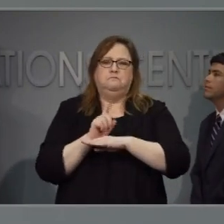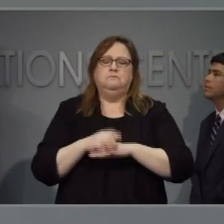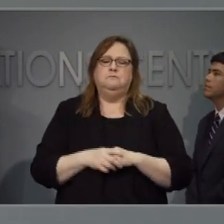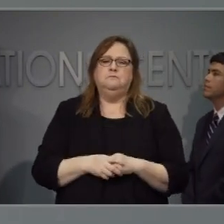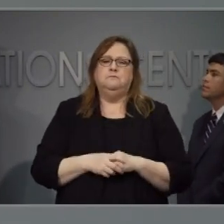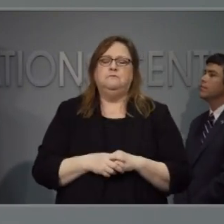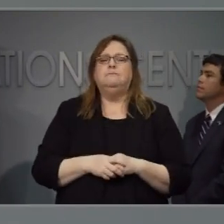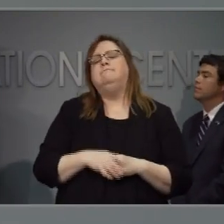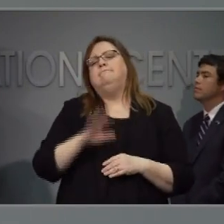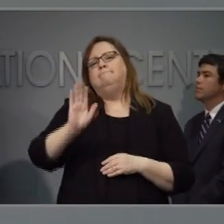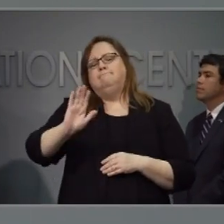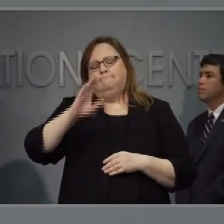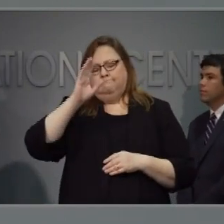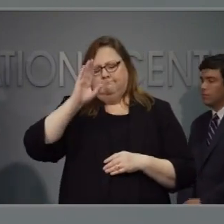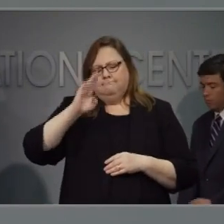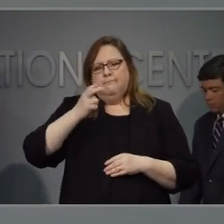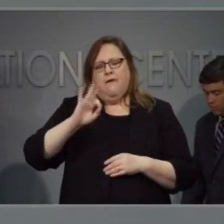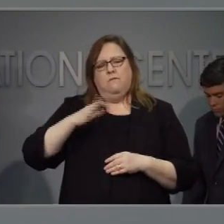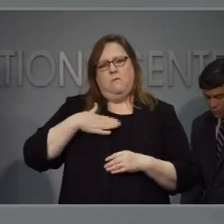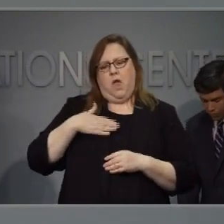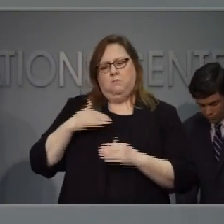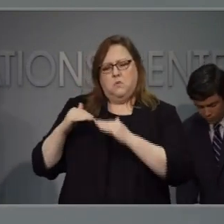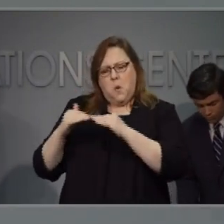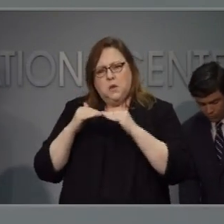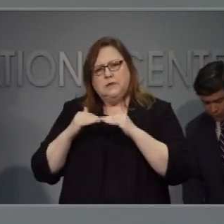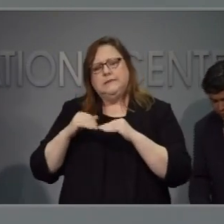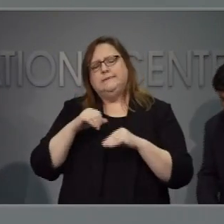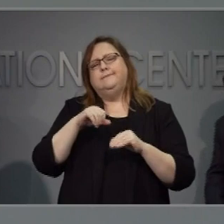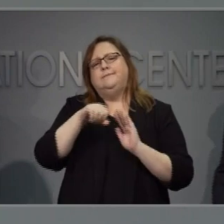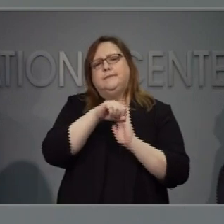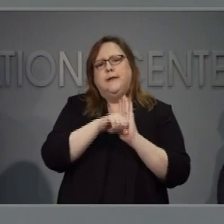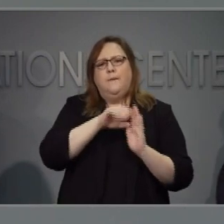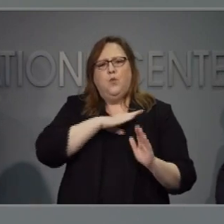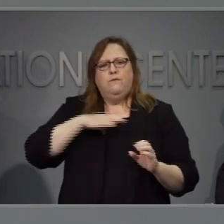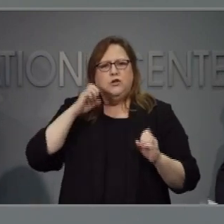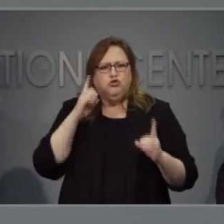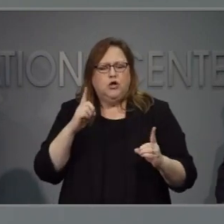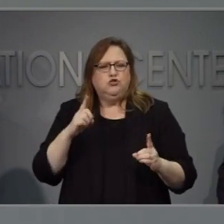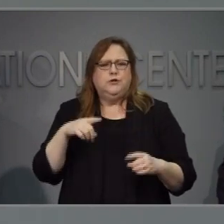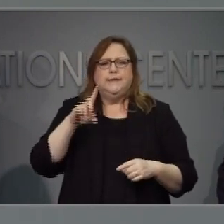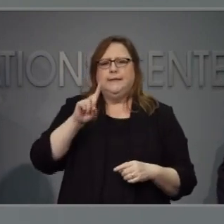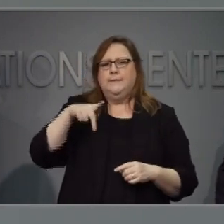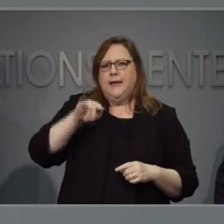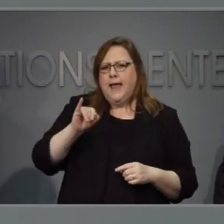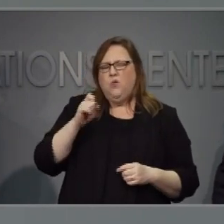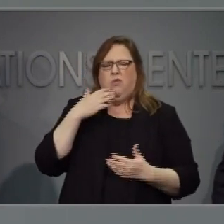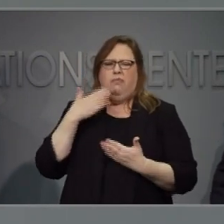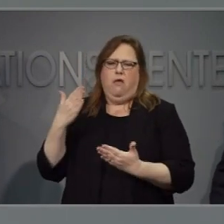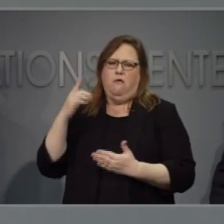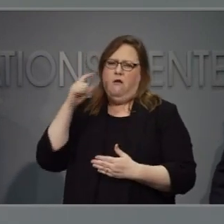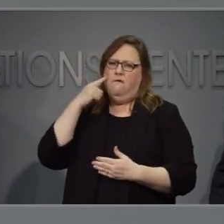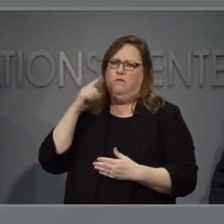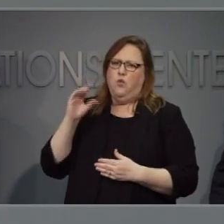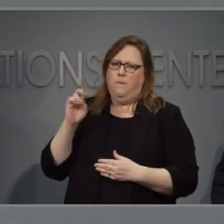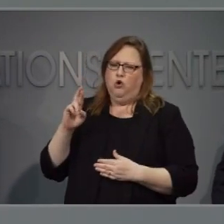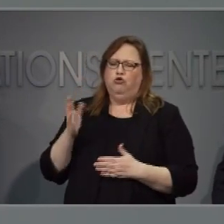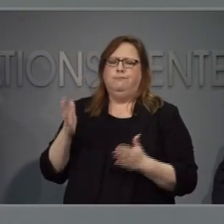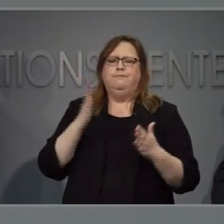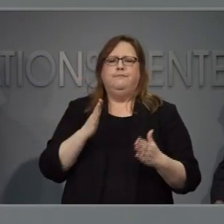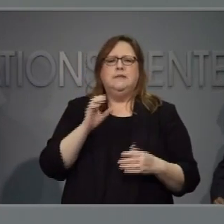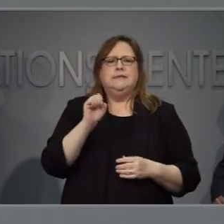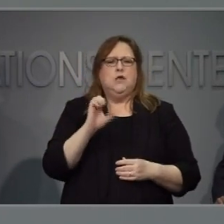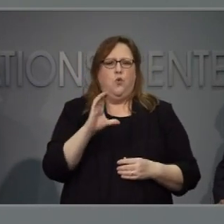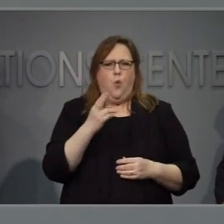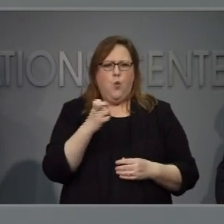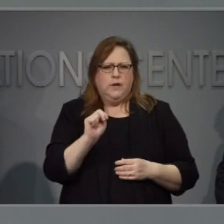On behalf of my colleagues on the State Board of Education and the Department of Public Instruction, we'd like to thank you, Governor Cooper, Secretary Cohen,